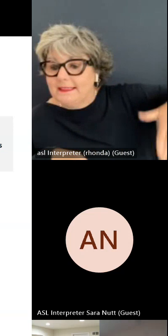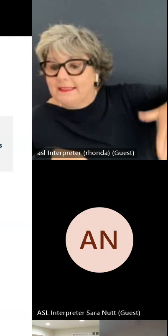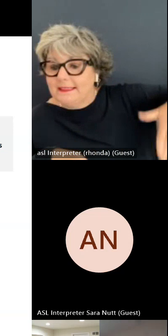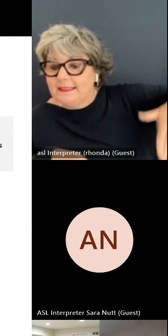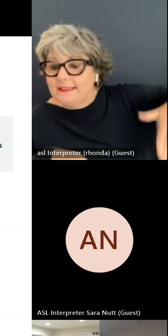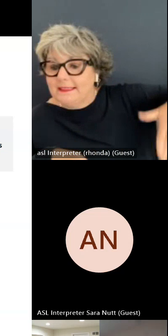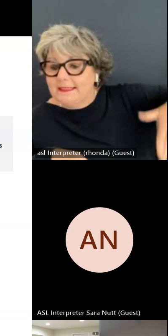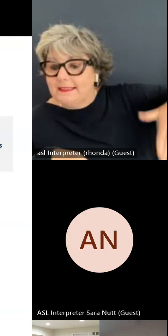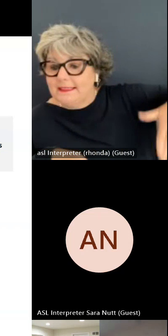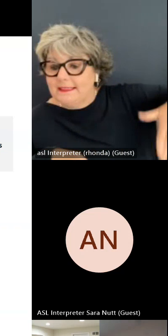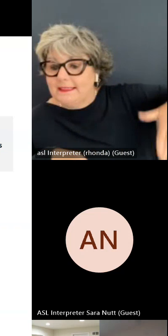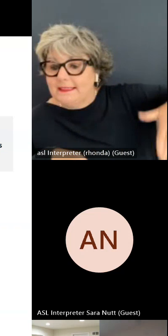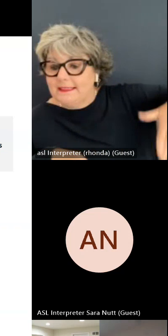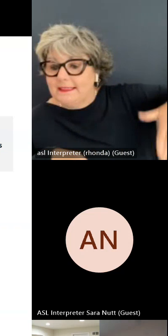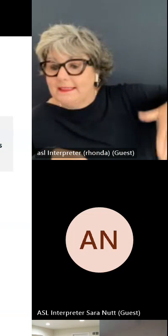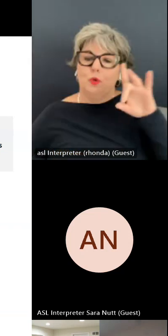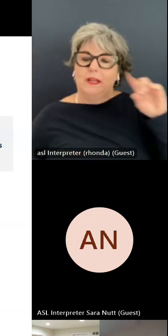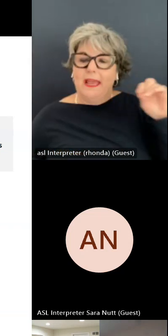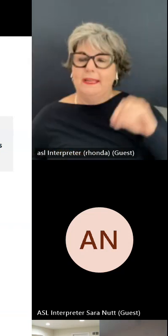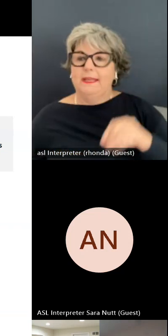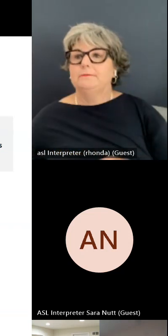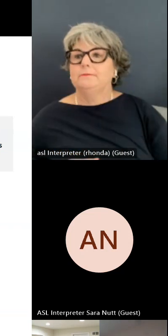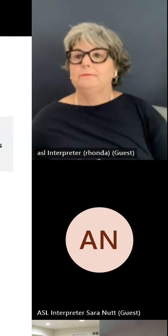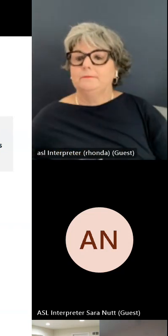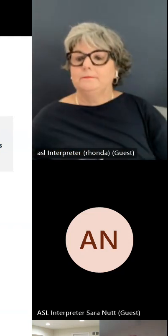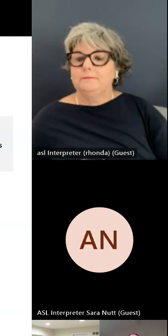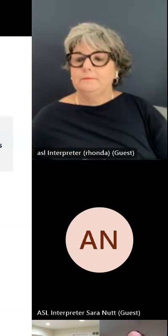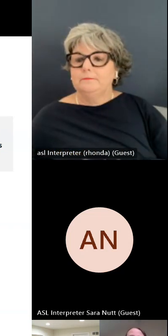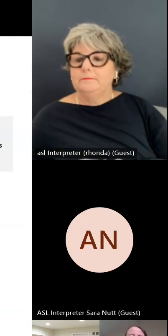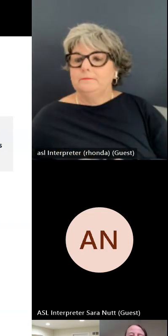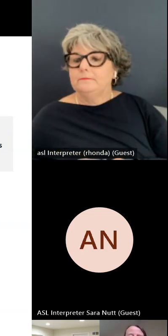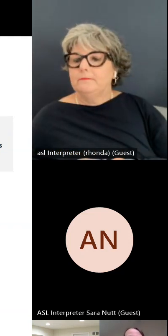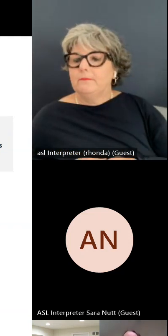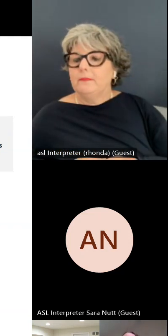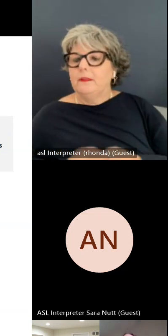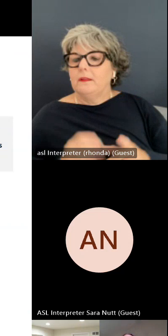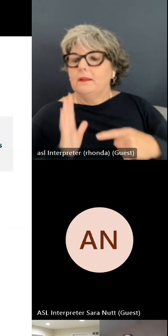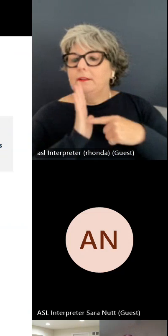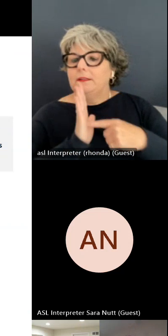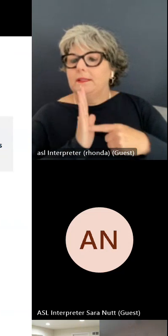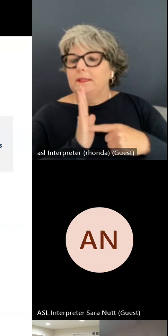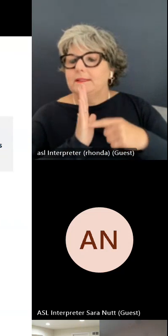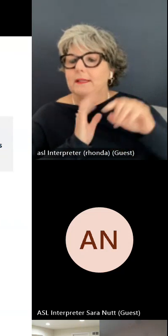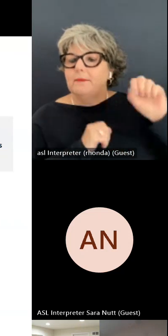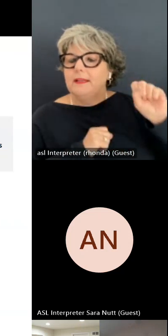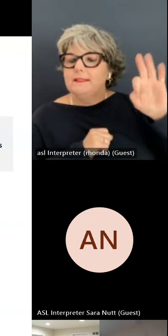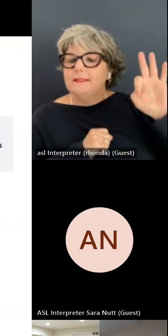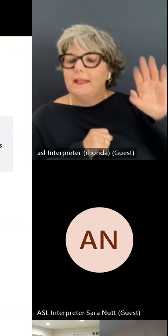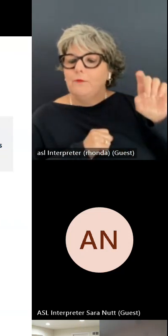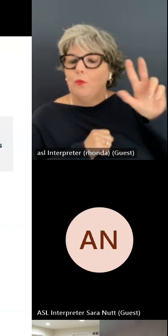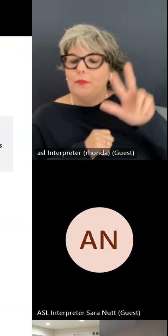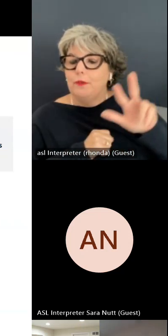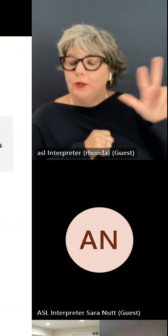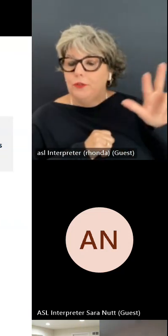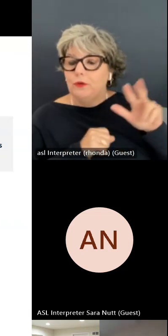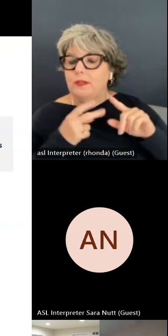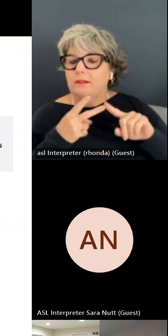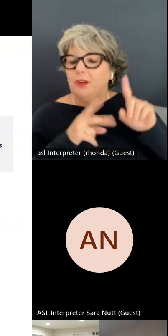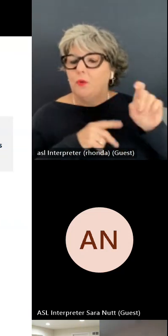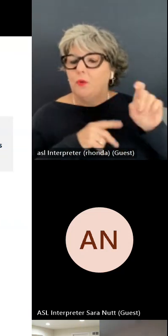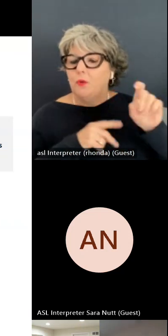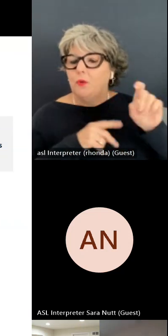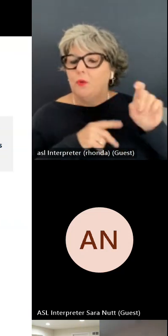example. So there's a question about, can you send a sample SF 133? We can actually, you can go